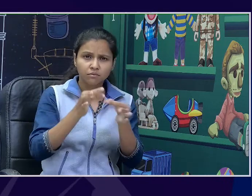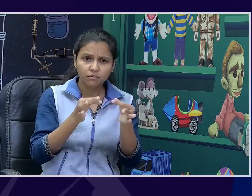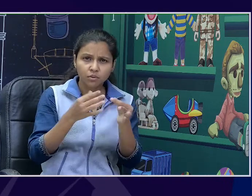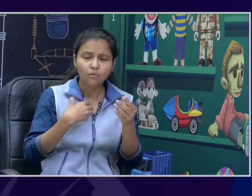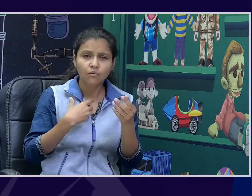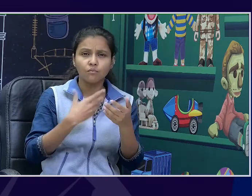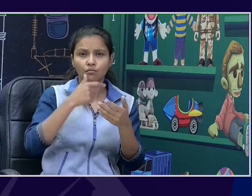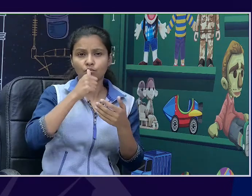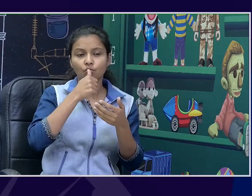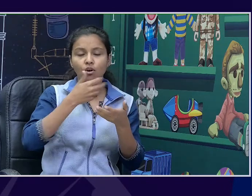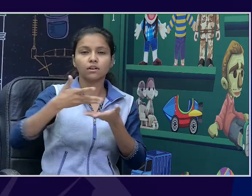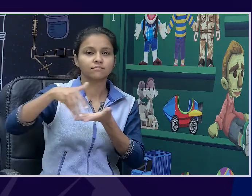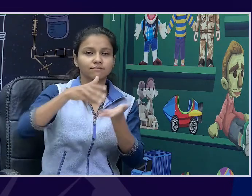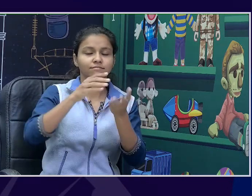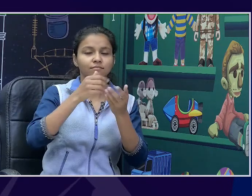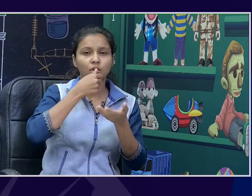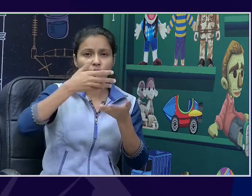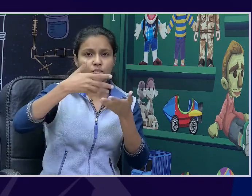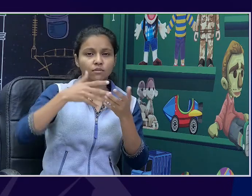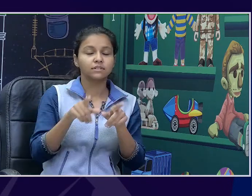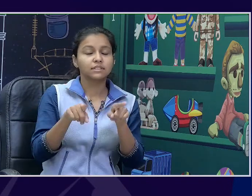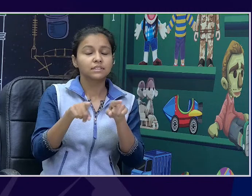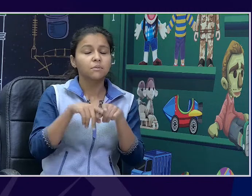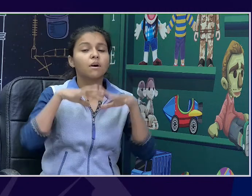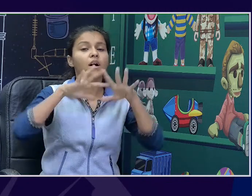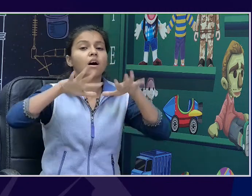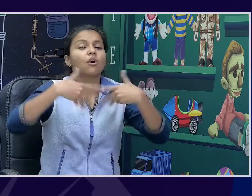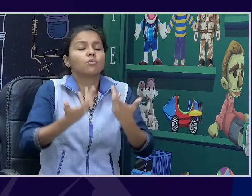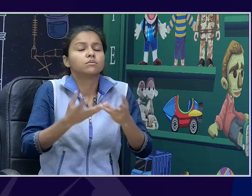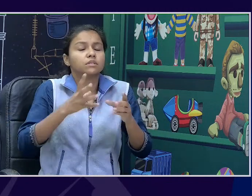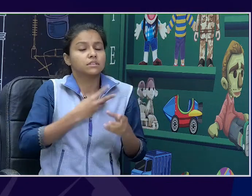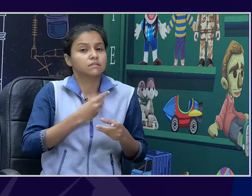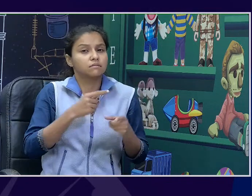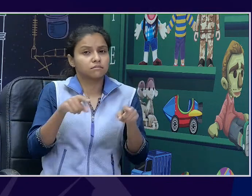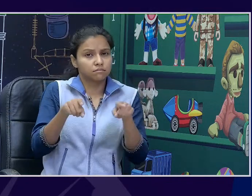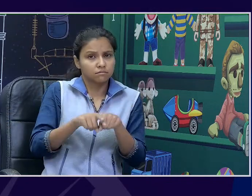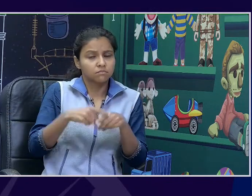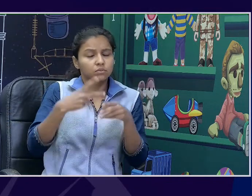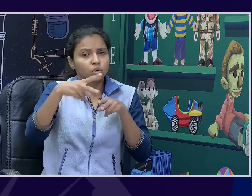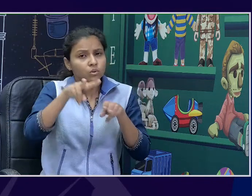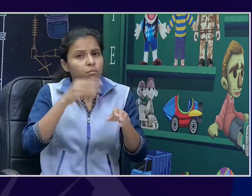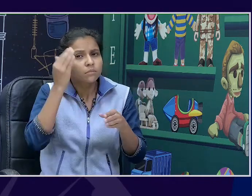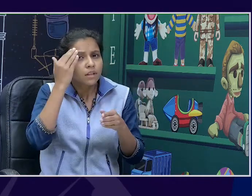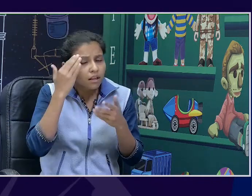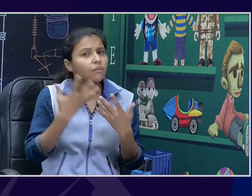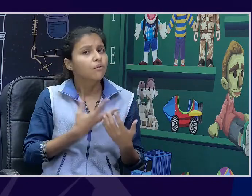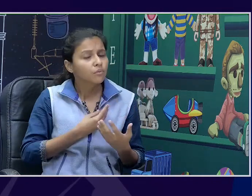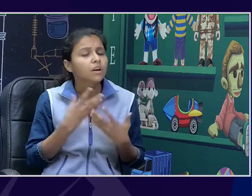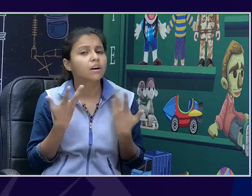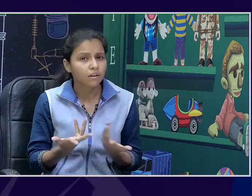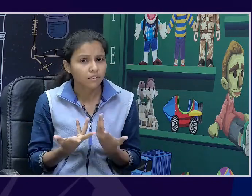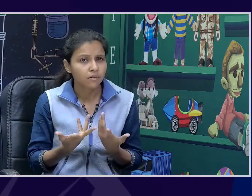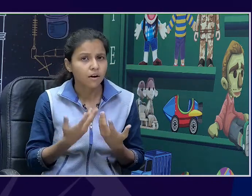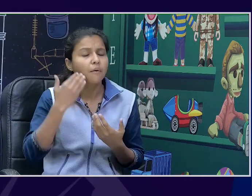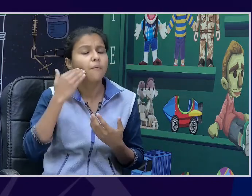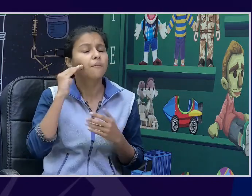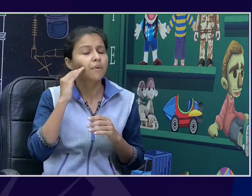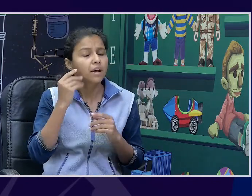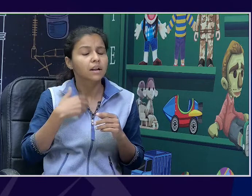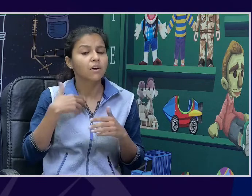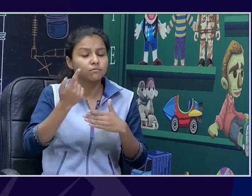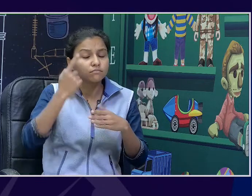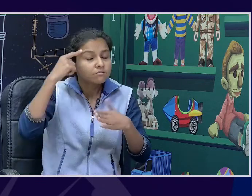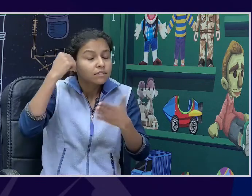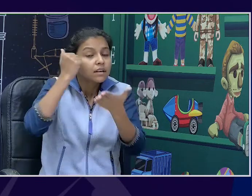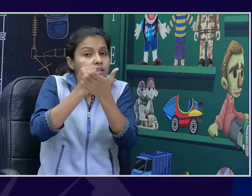from water. So how he overcomes his fear, how he comes to know that he has a fear, and how he decides